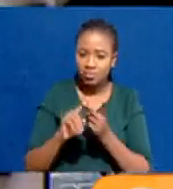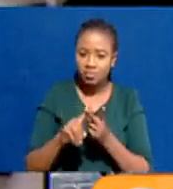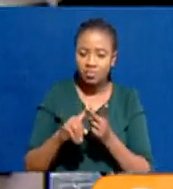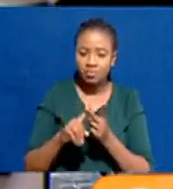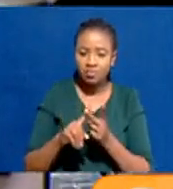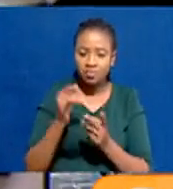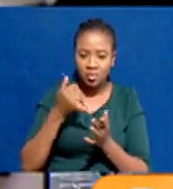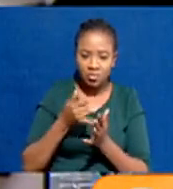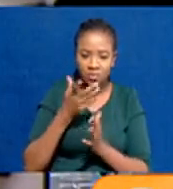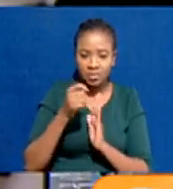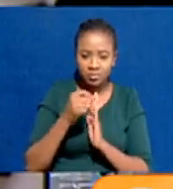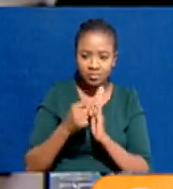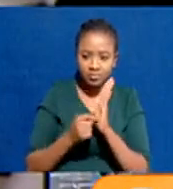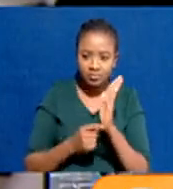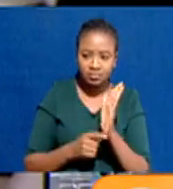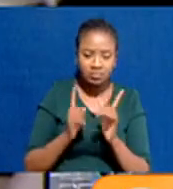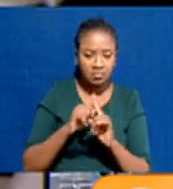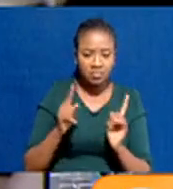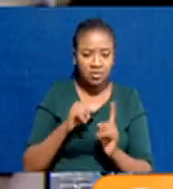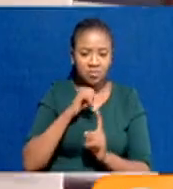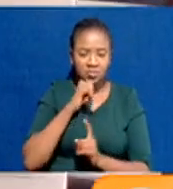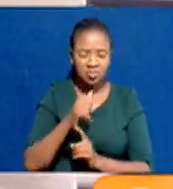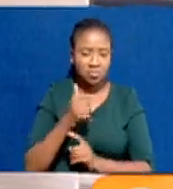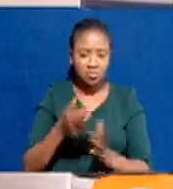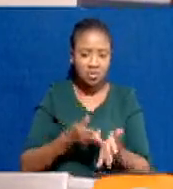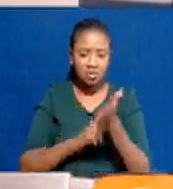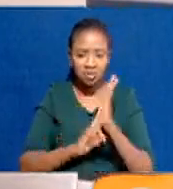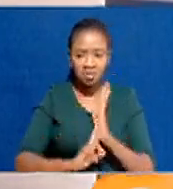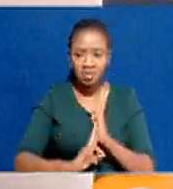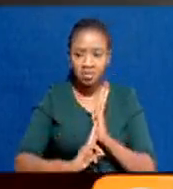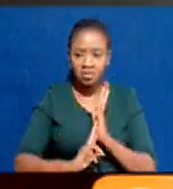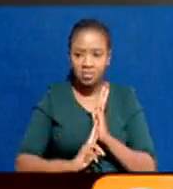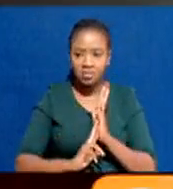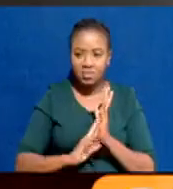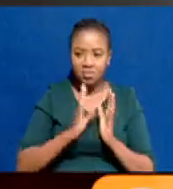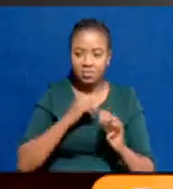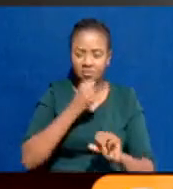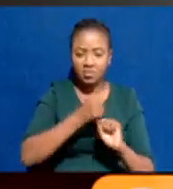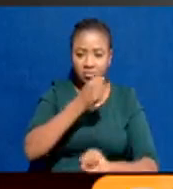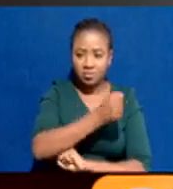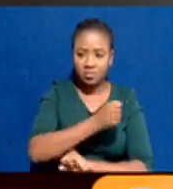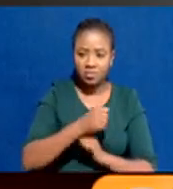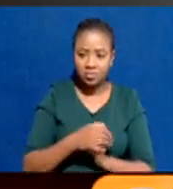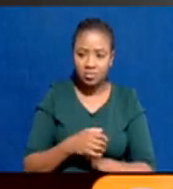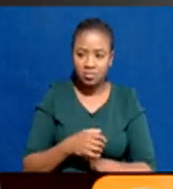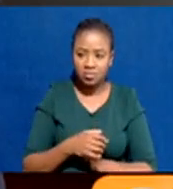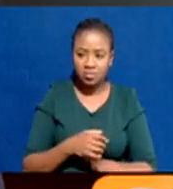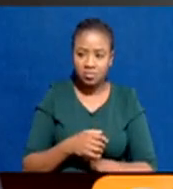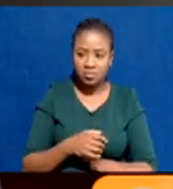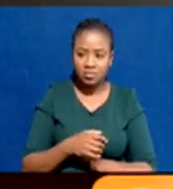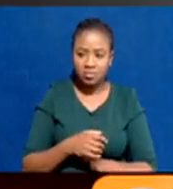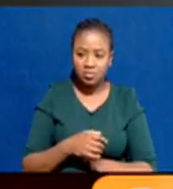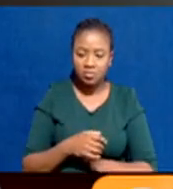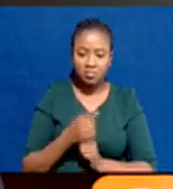butoxide, in the specifications, despite it not being a requirement by the donor. I think we should have just let the specification as